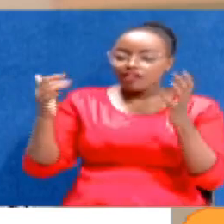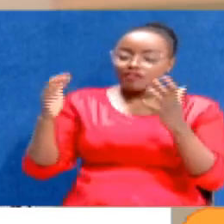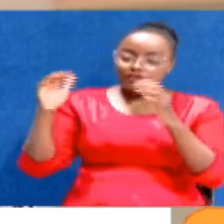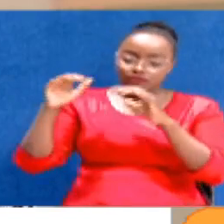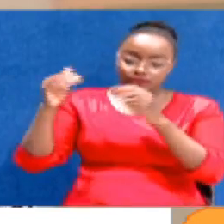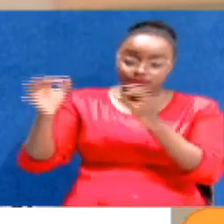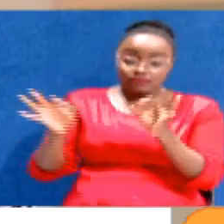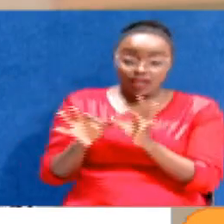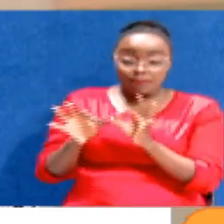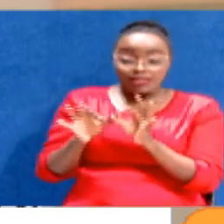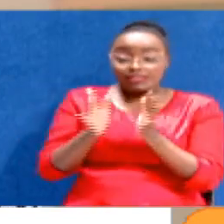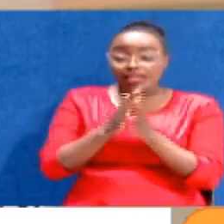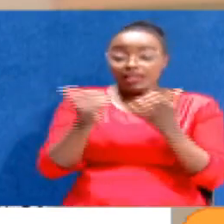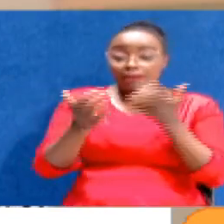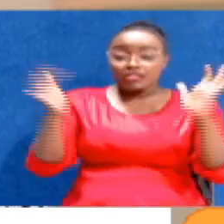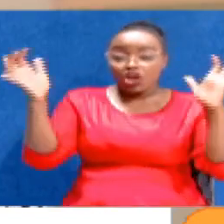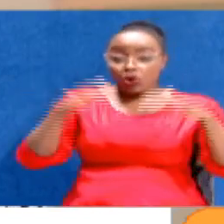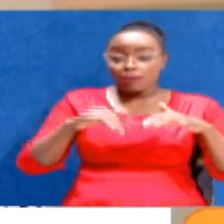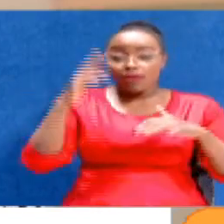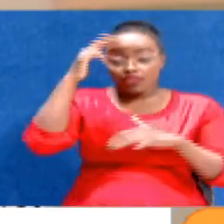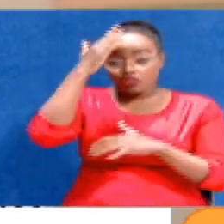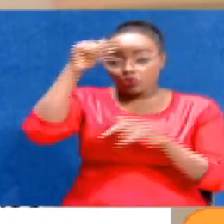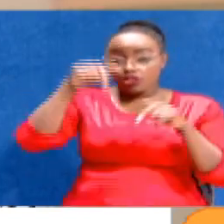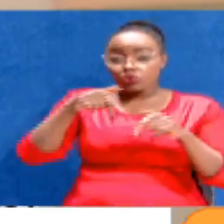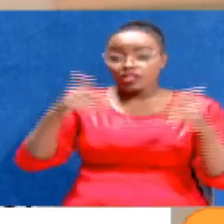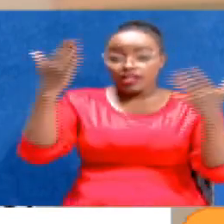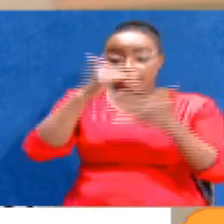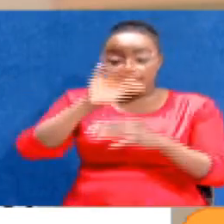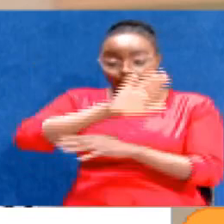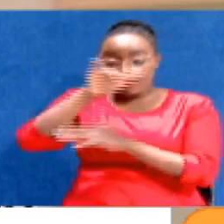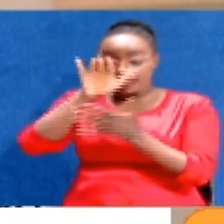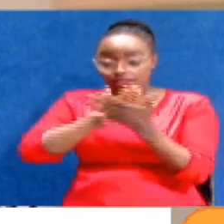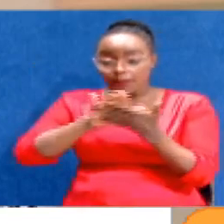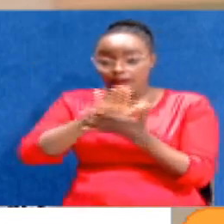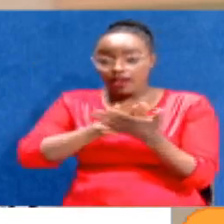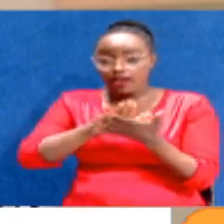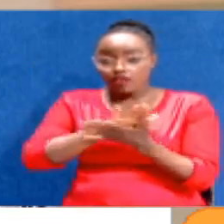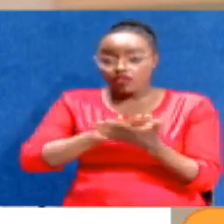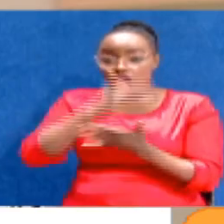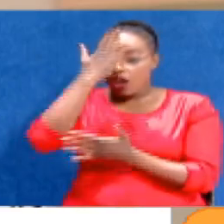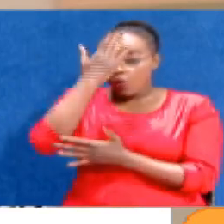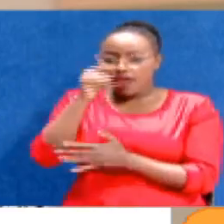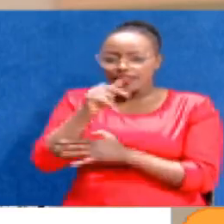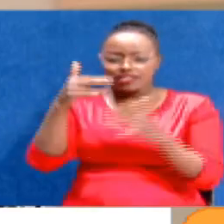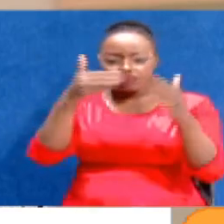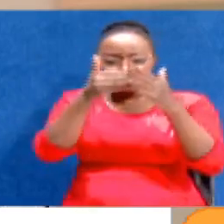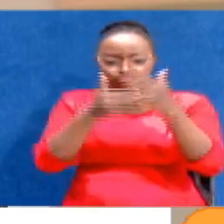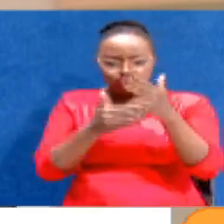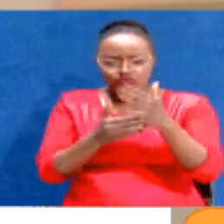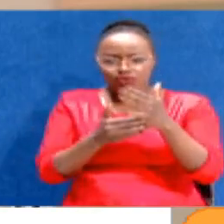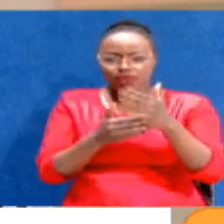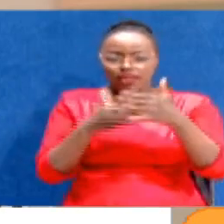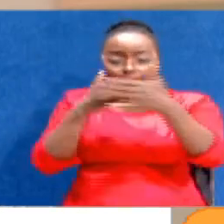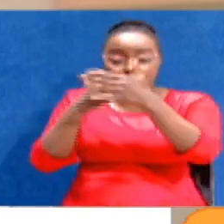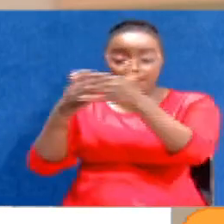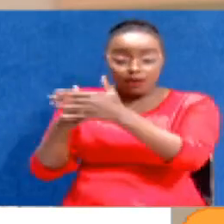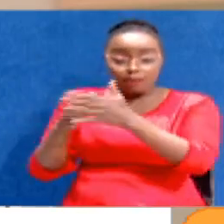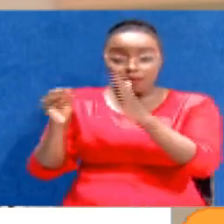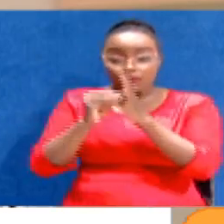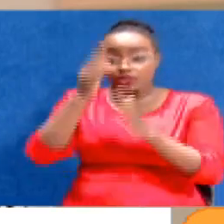are feeling the pinch. That is why tonight we must get back to the basics of why such restrictions are imposed in the first